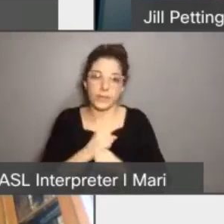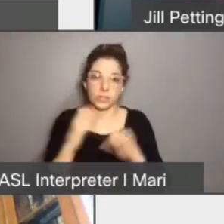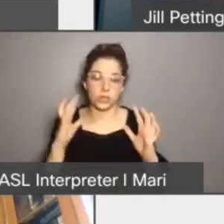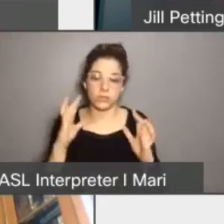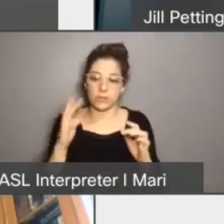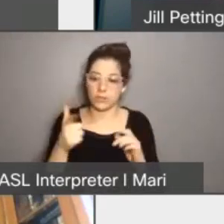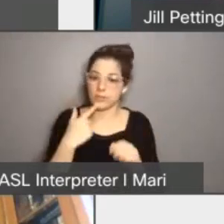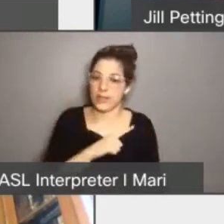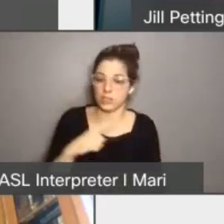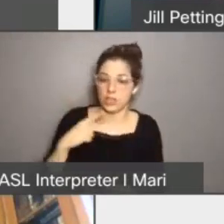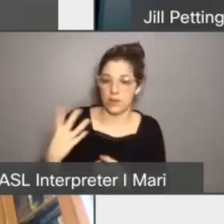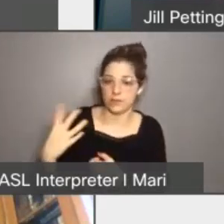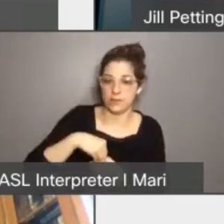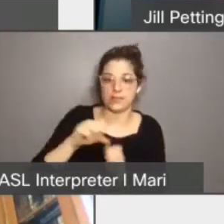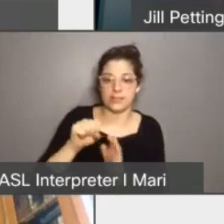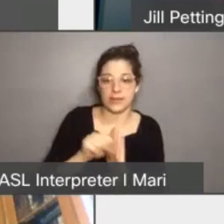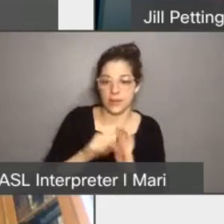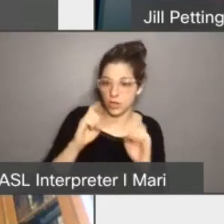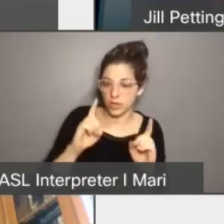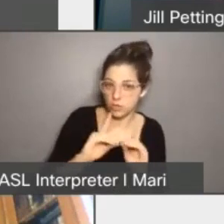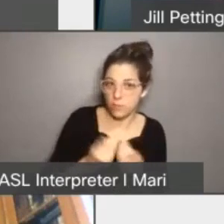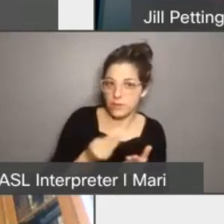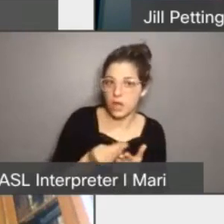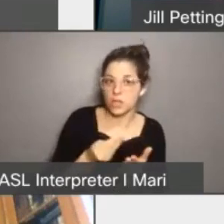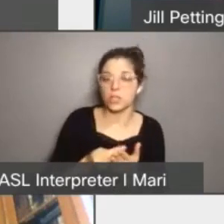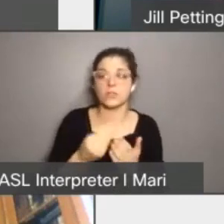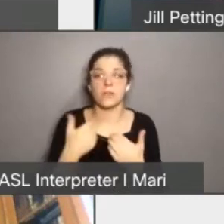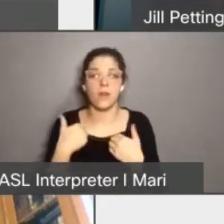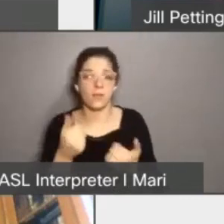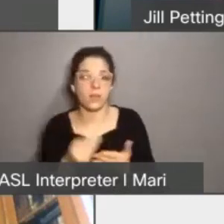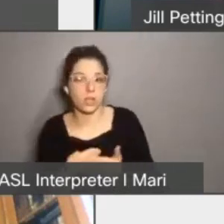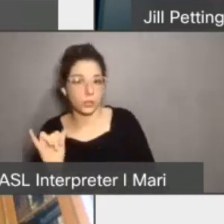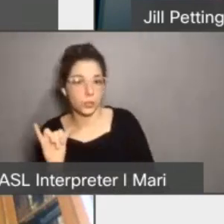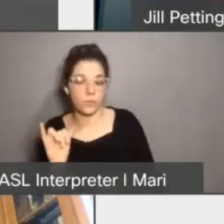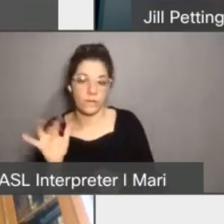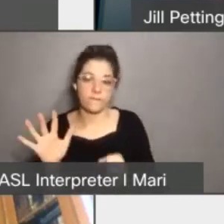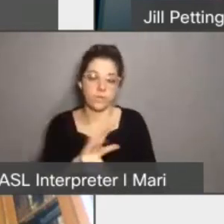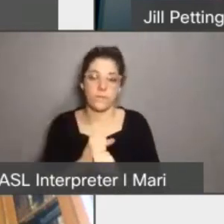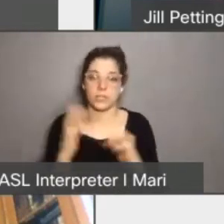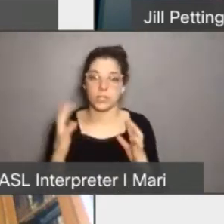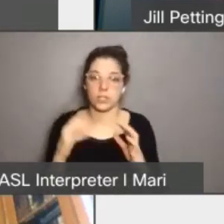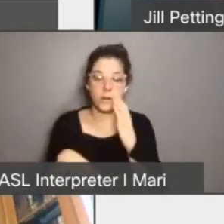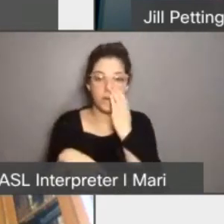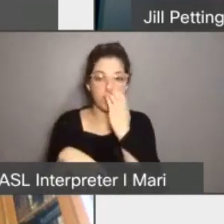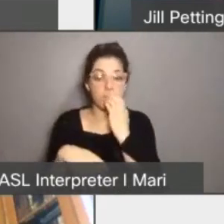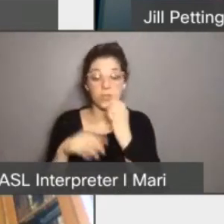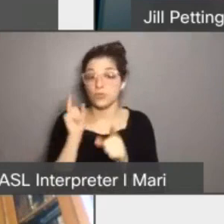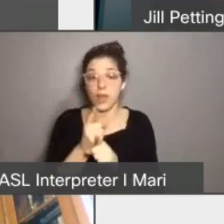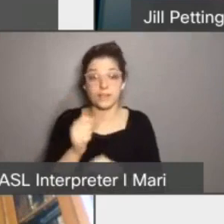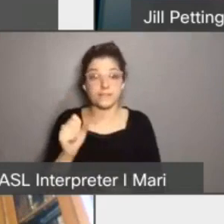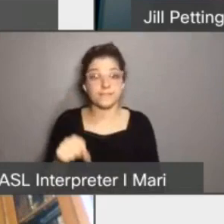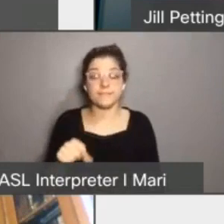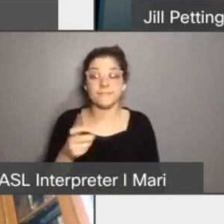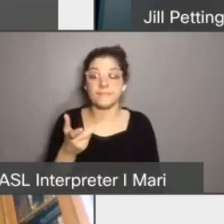legislature adds in state education department dollars and Department of Health dollars as well to get the fuller picture. But you're right, it